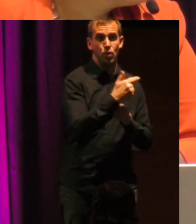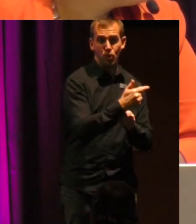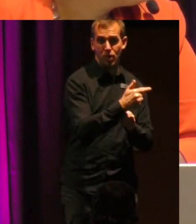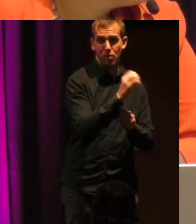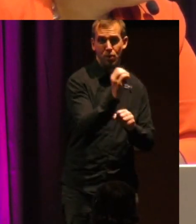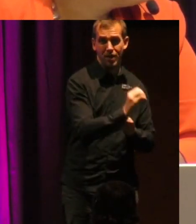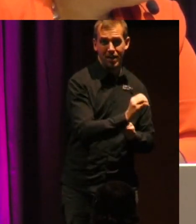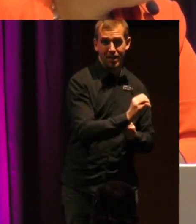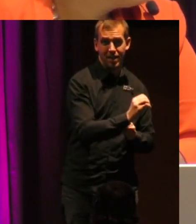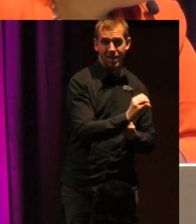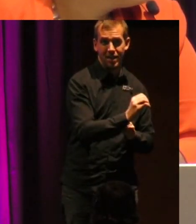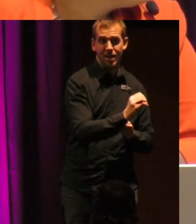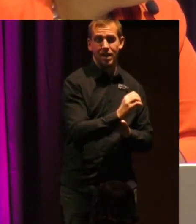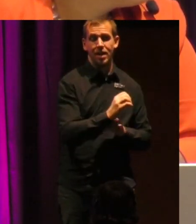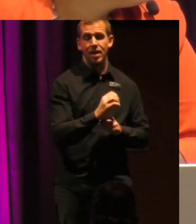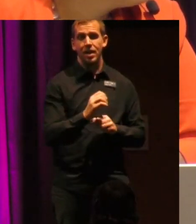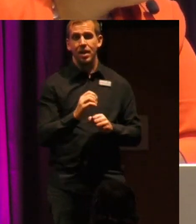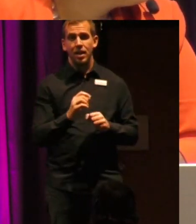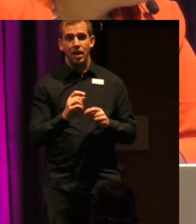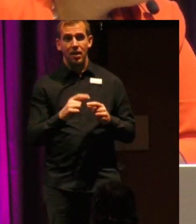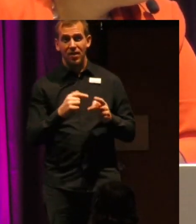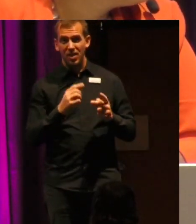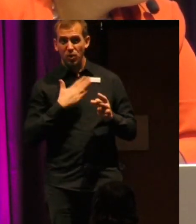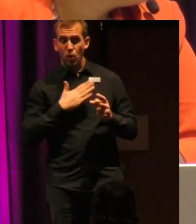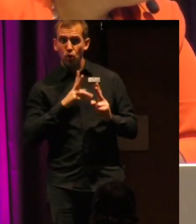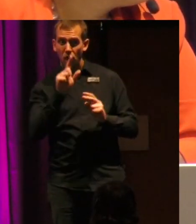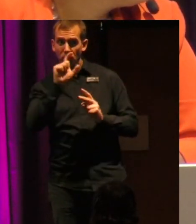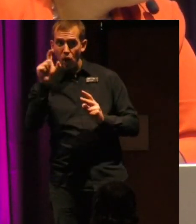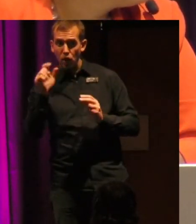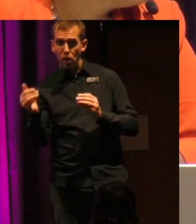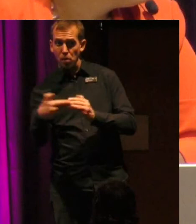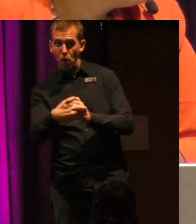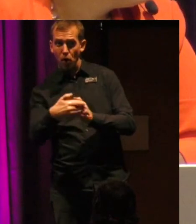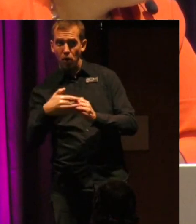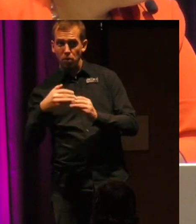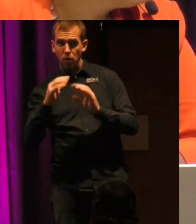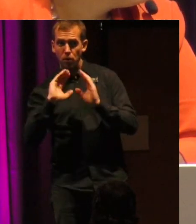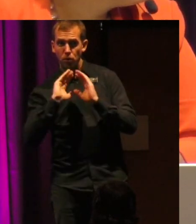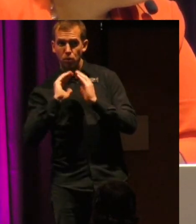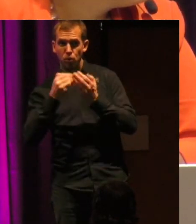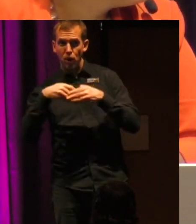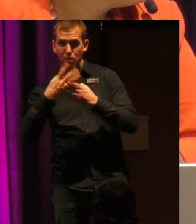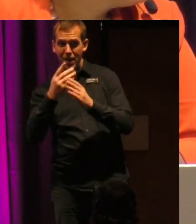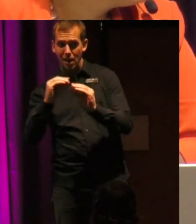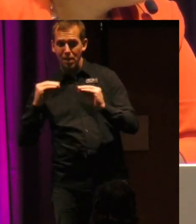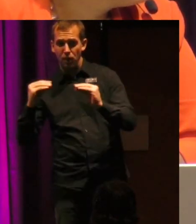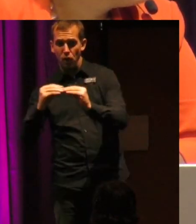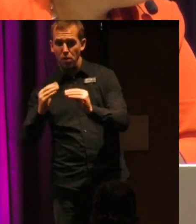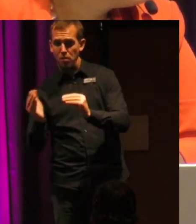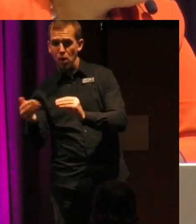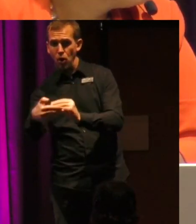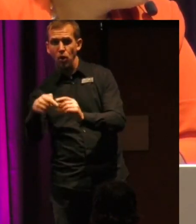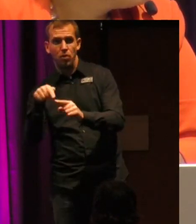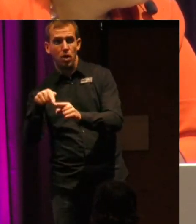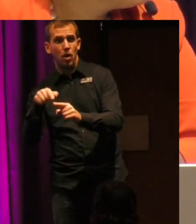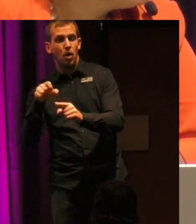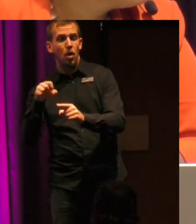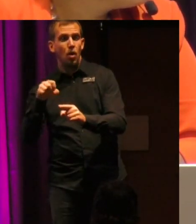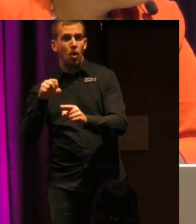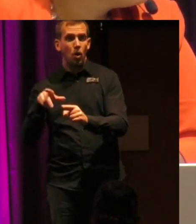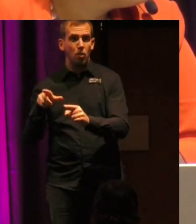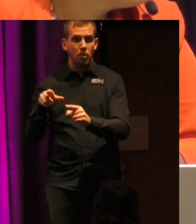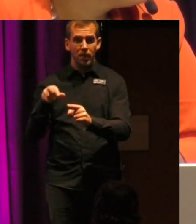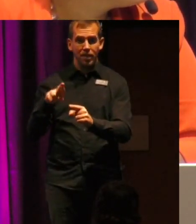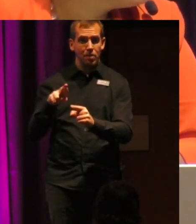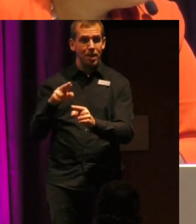social media platforms also have a big responsibility, and they can work. If they have 10,000 on Facebook that